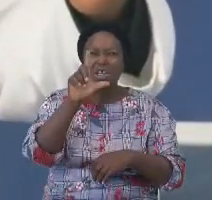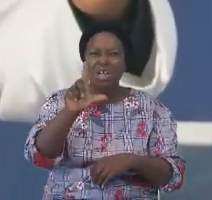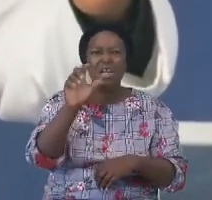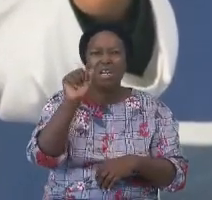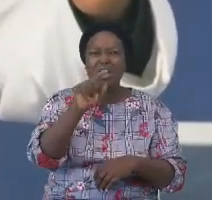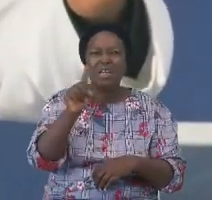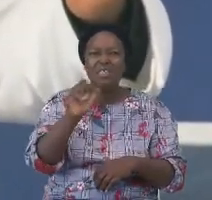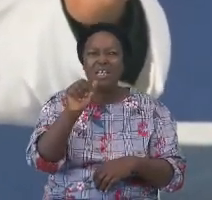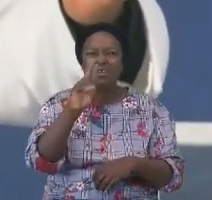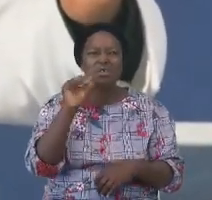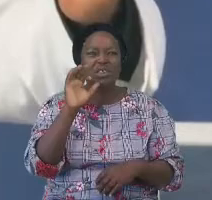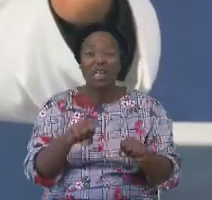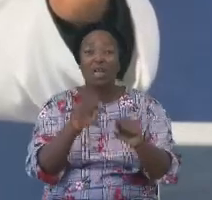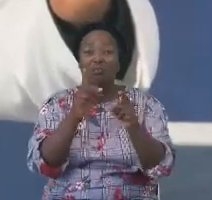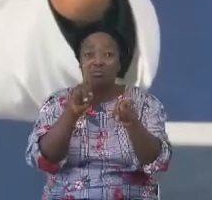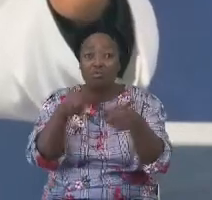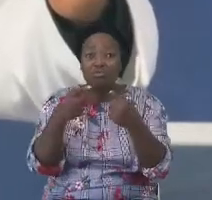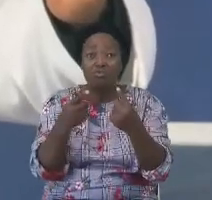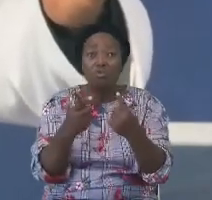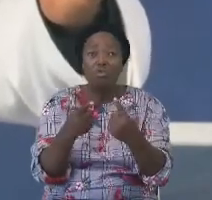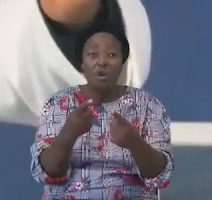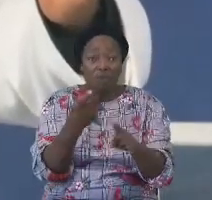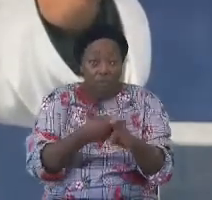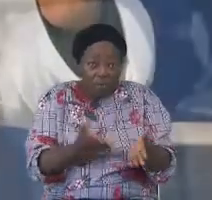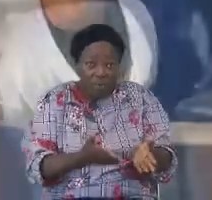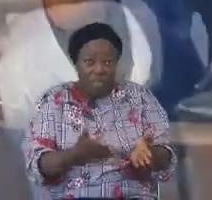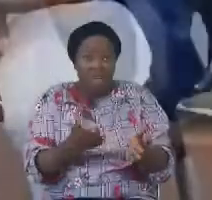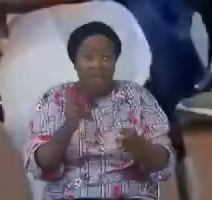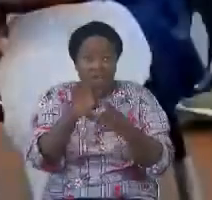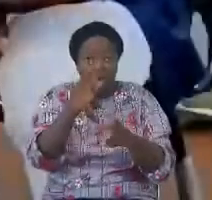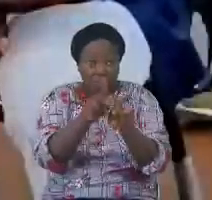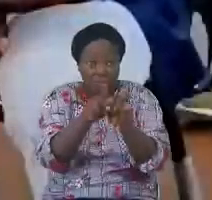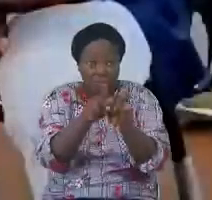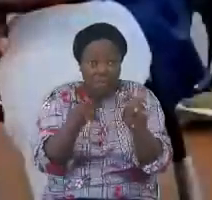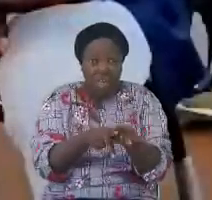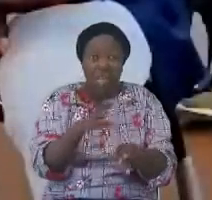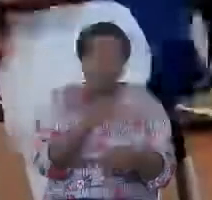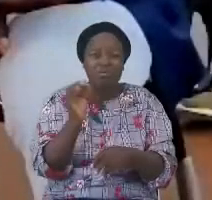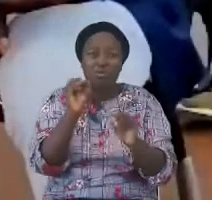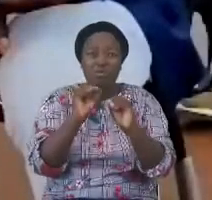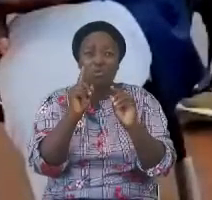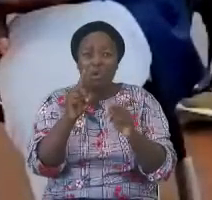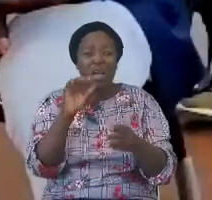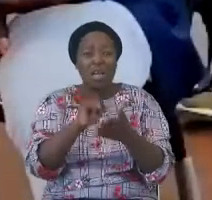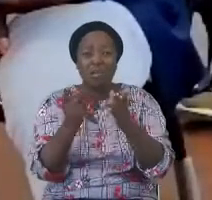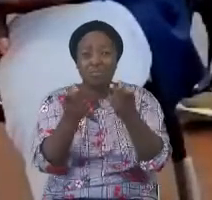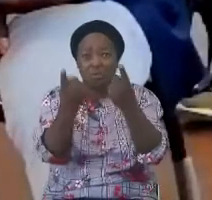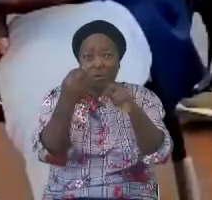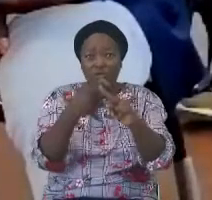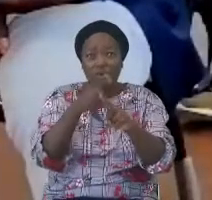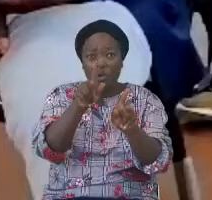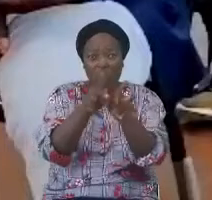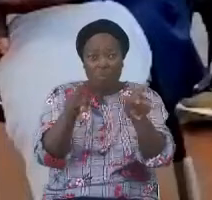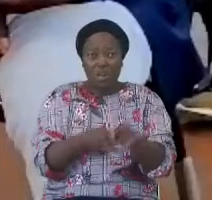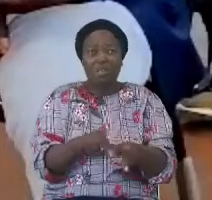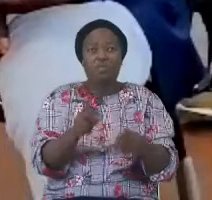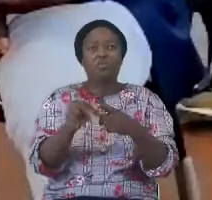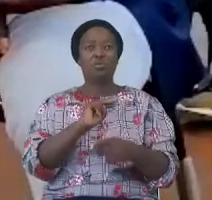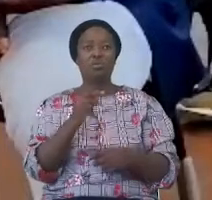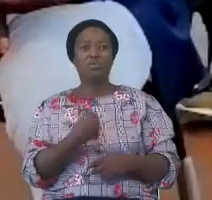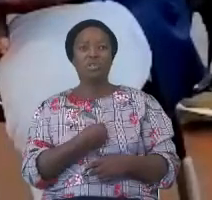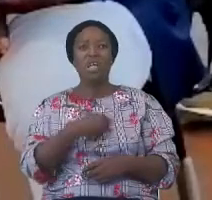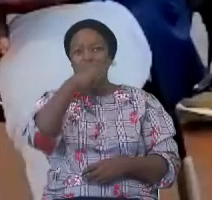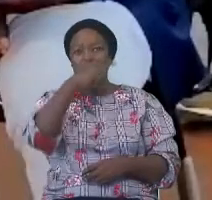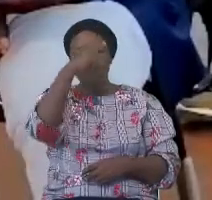abraham no one not lazarus can pass from heavens to yonder and none